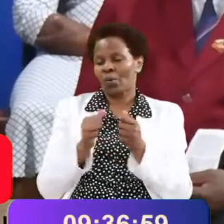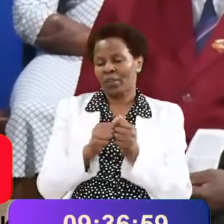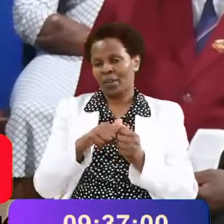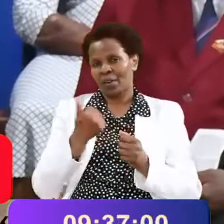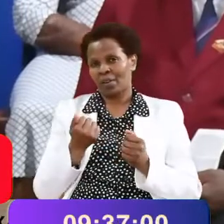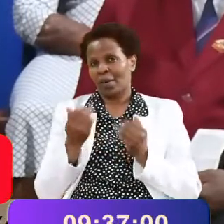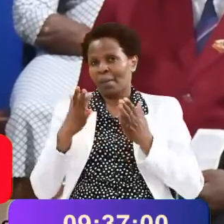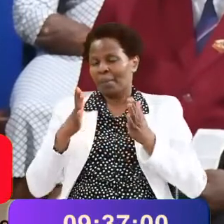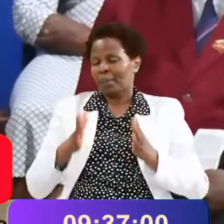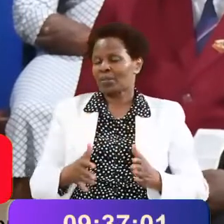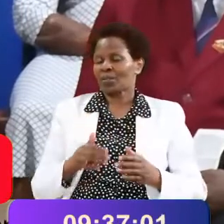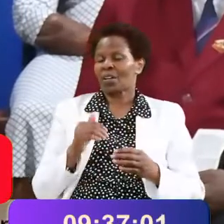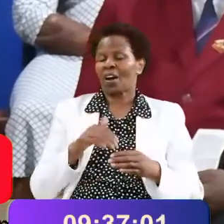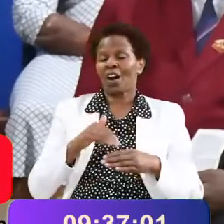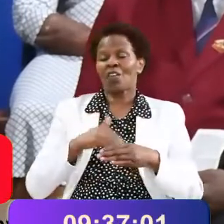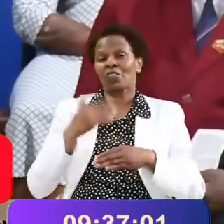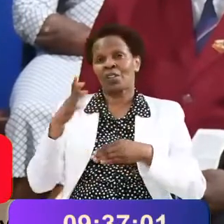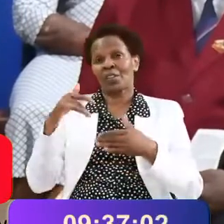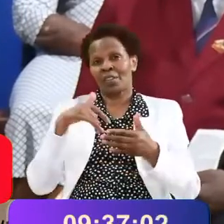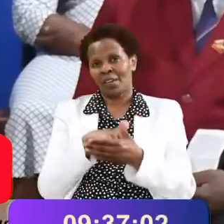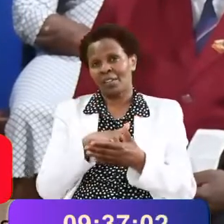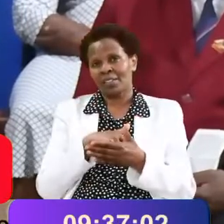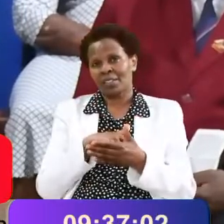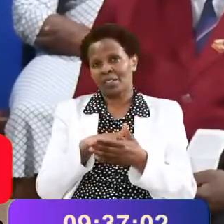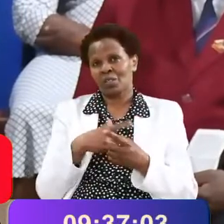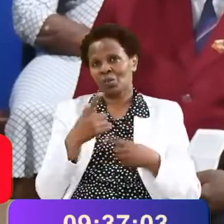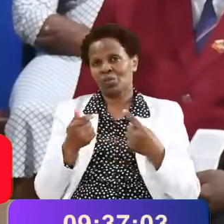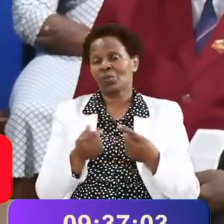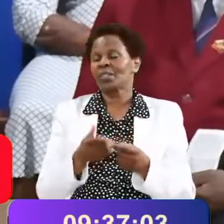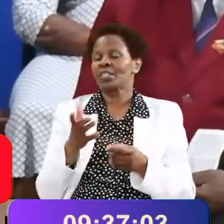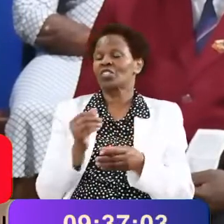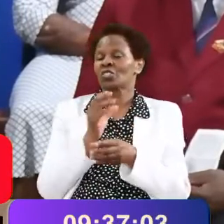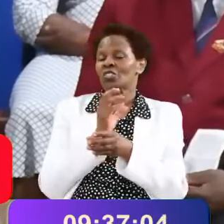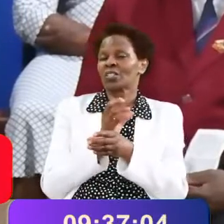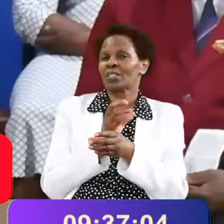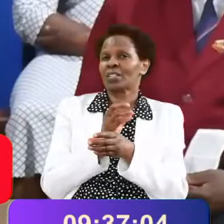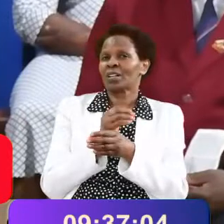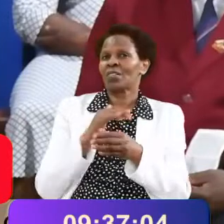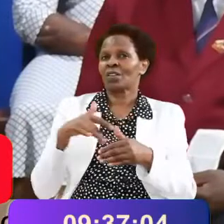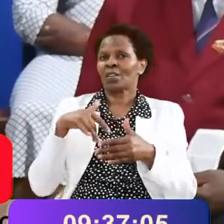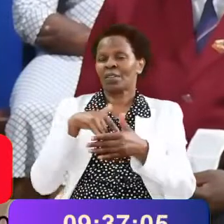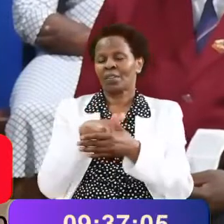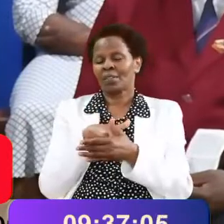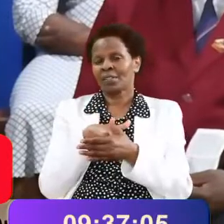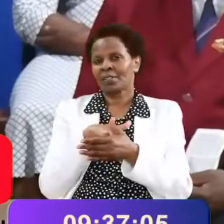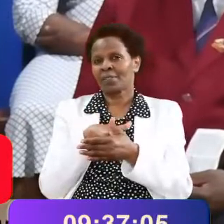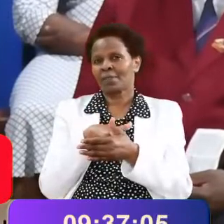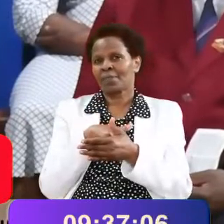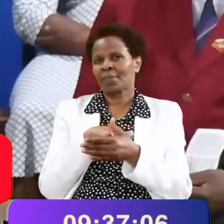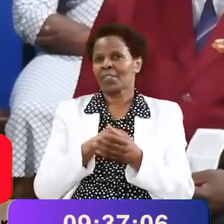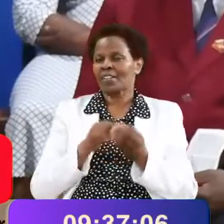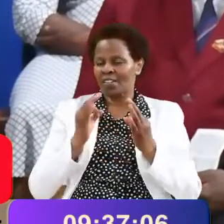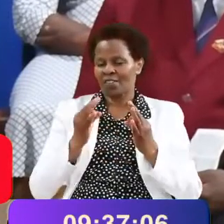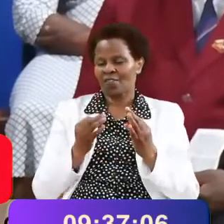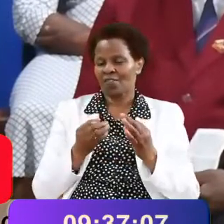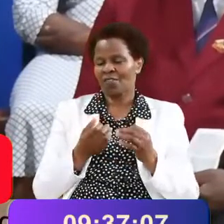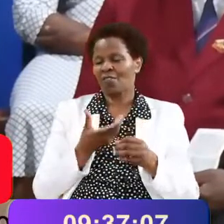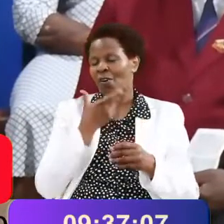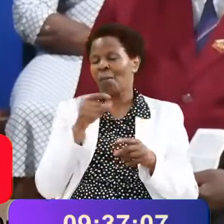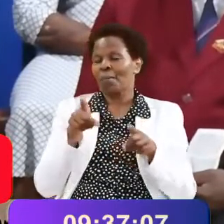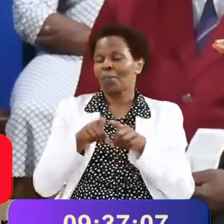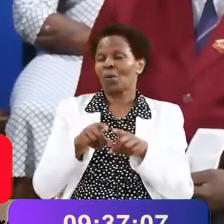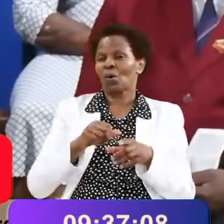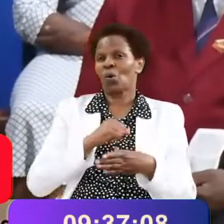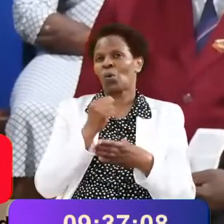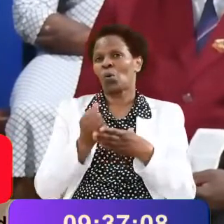that you can tell the church, after that you can give up on the person. But in verse 15 he says, if a brother or a sister has